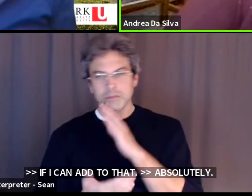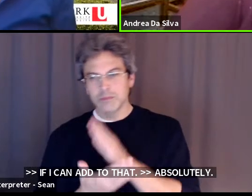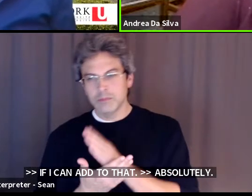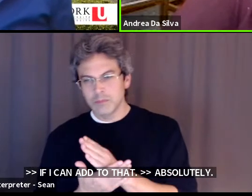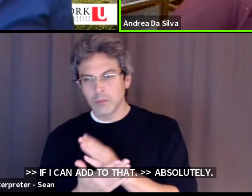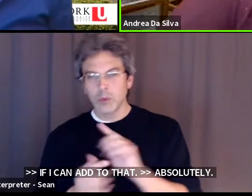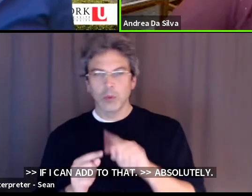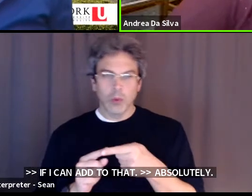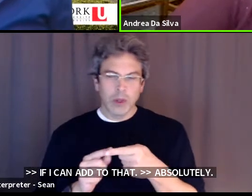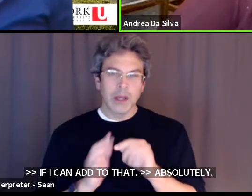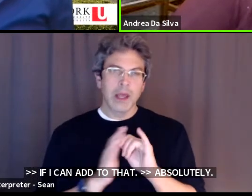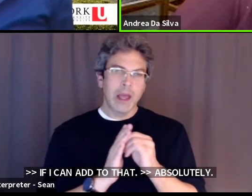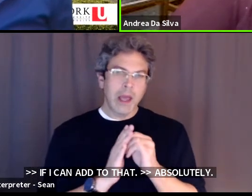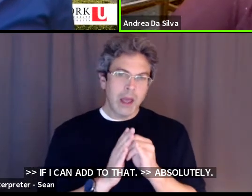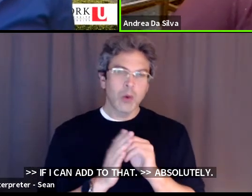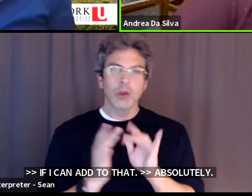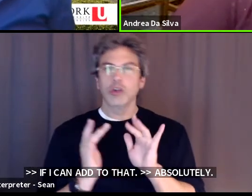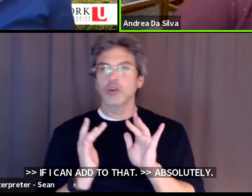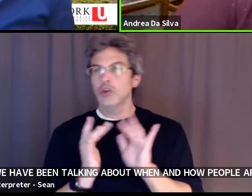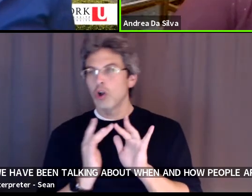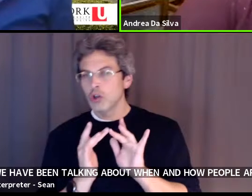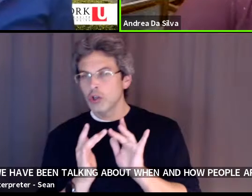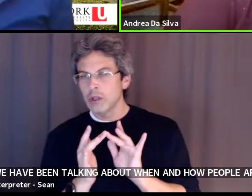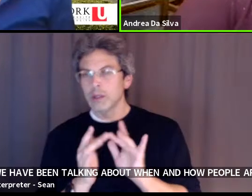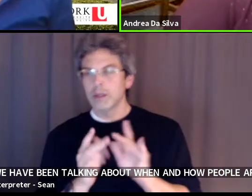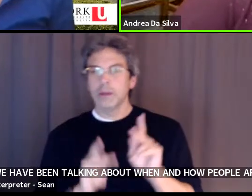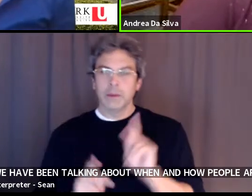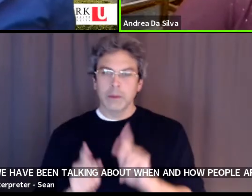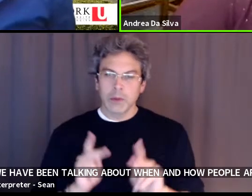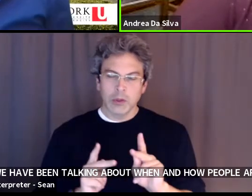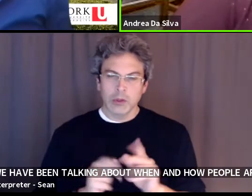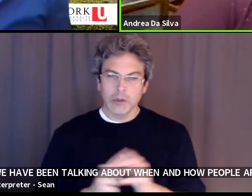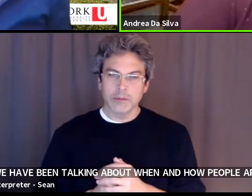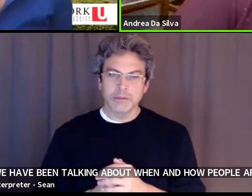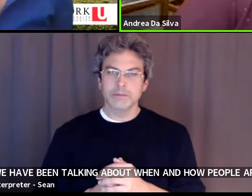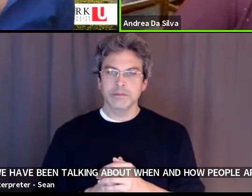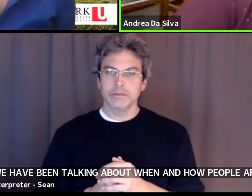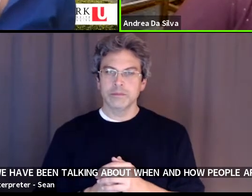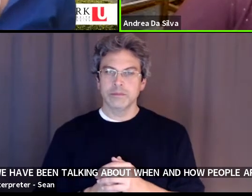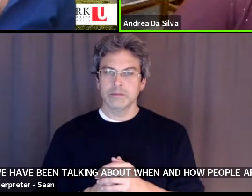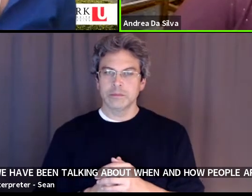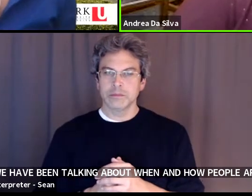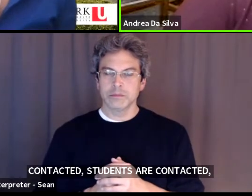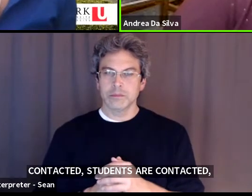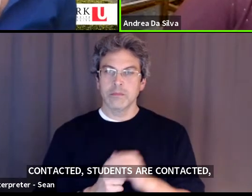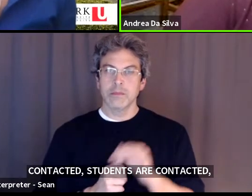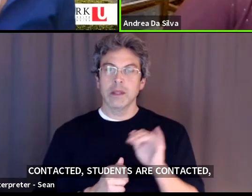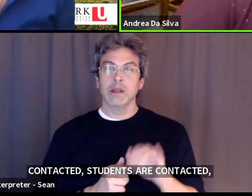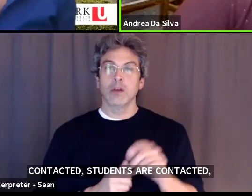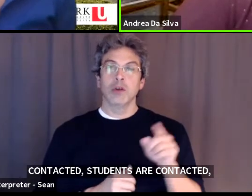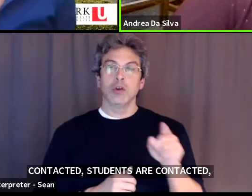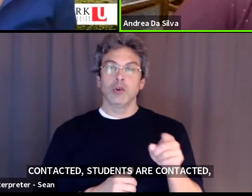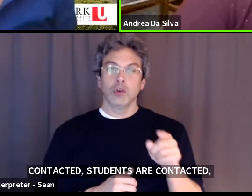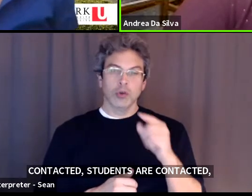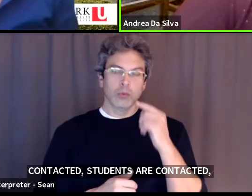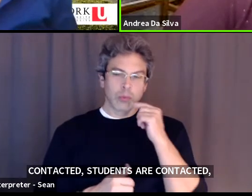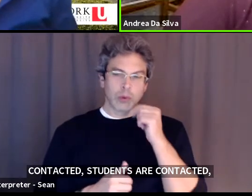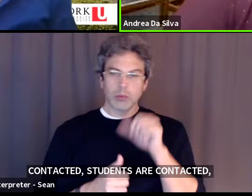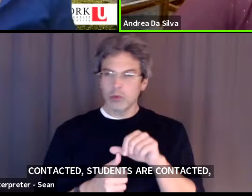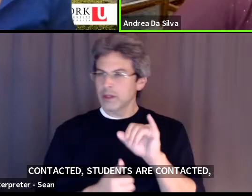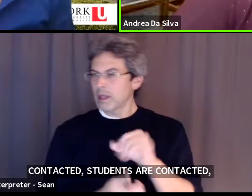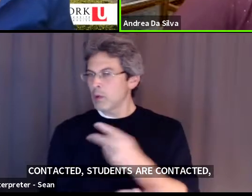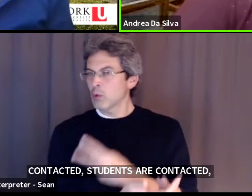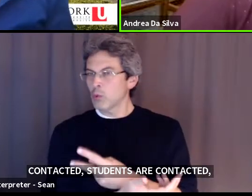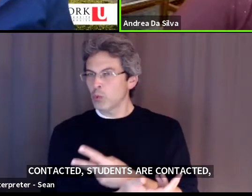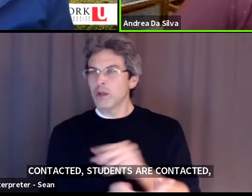contacted, students are contacted, and in the initial question by the graduate student, they were asking what